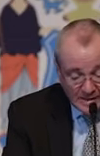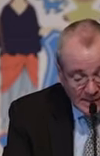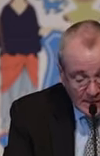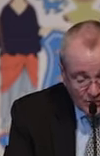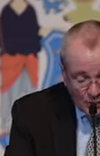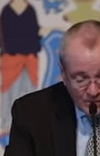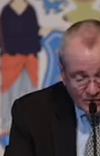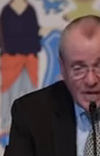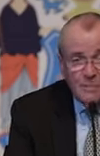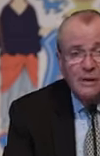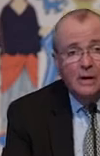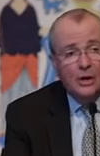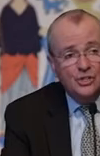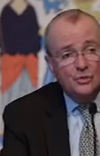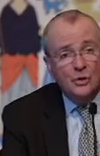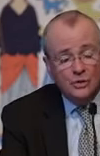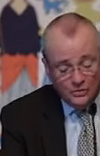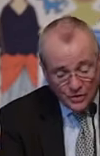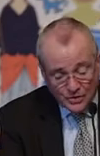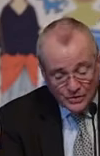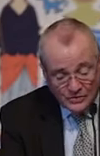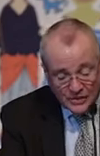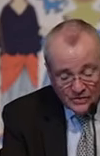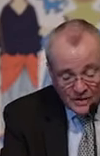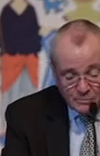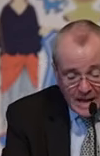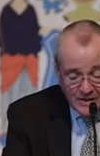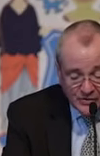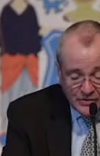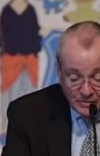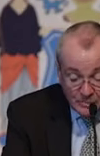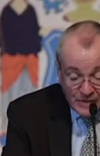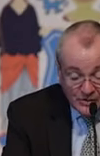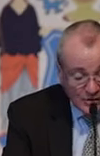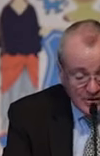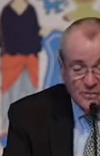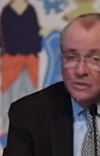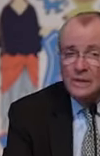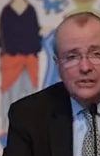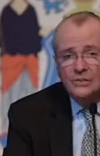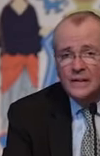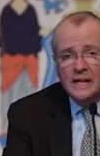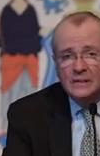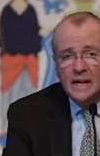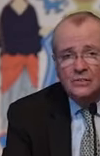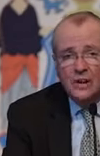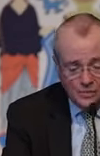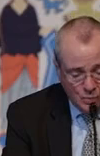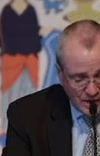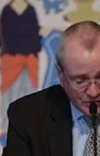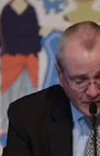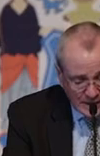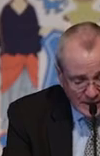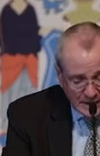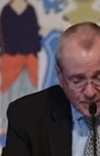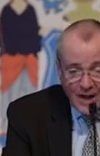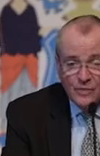decline. And so we must keep our strong social distancing and policies in place for at least the next several